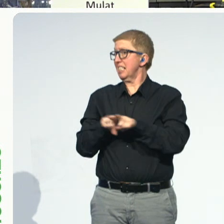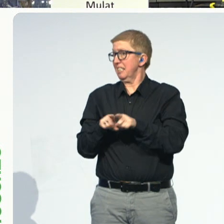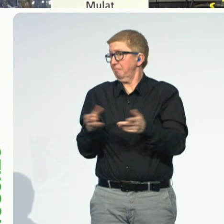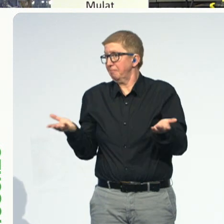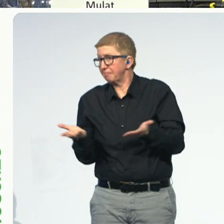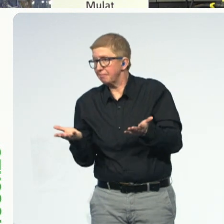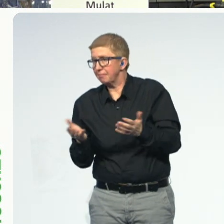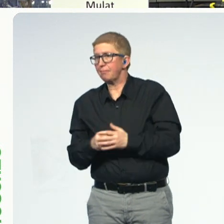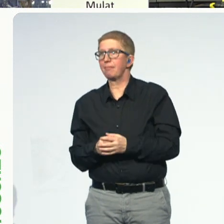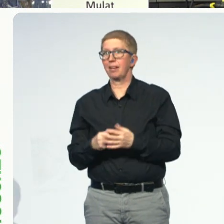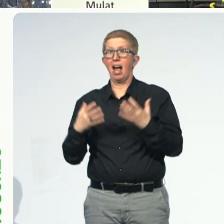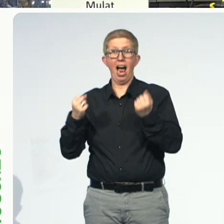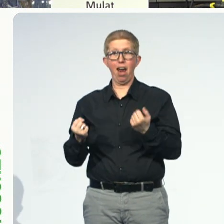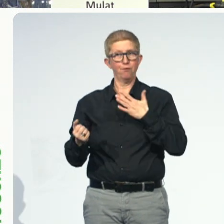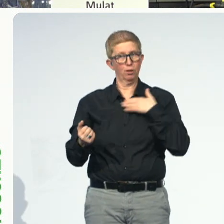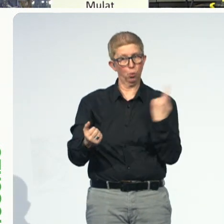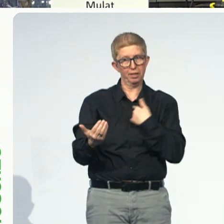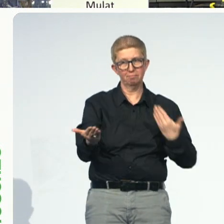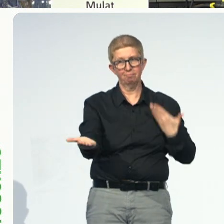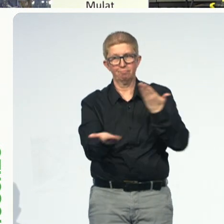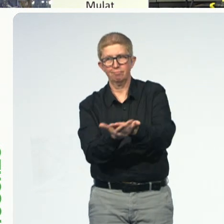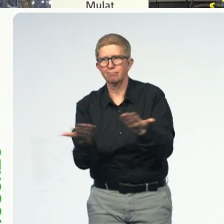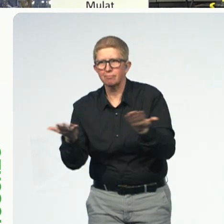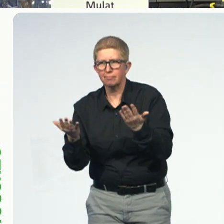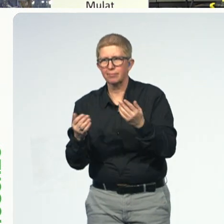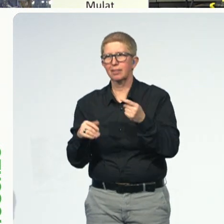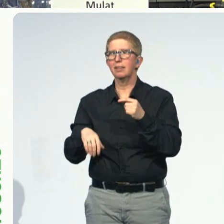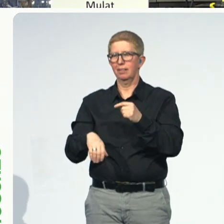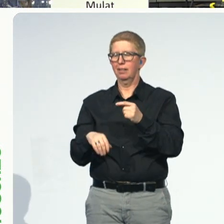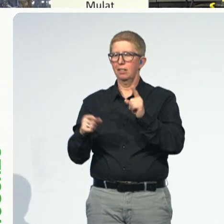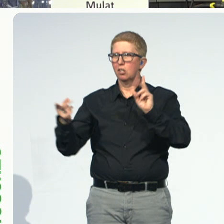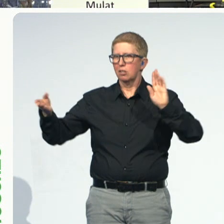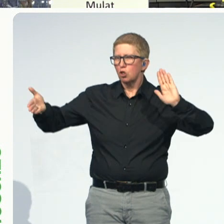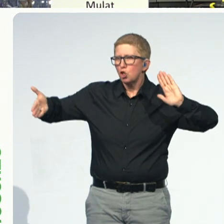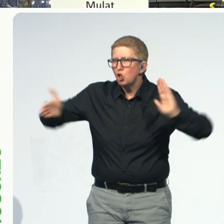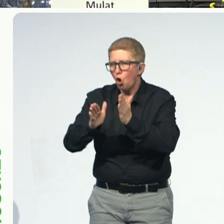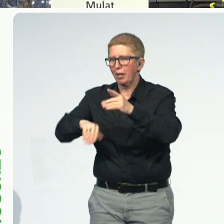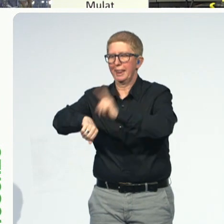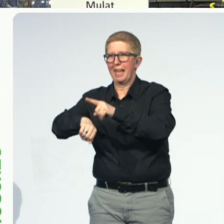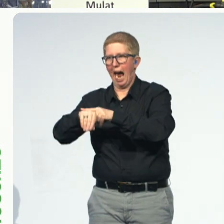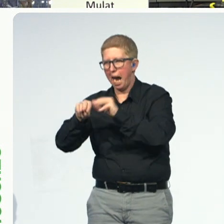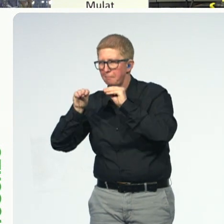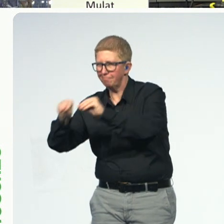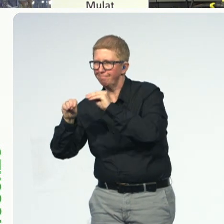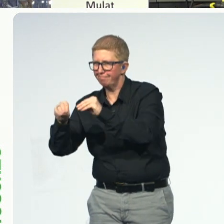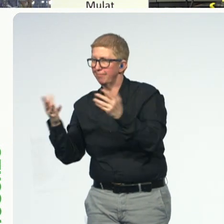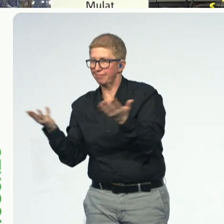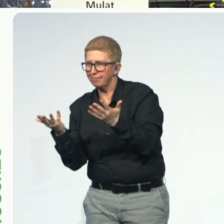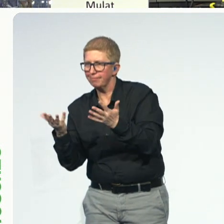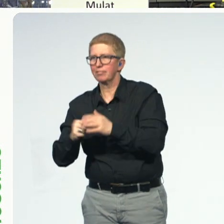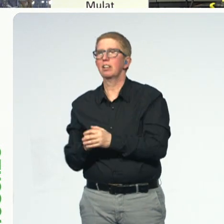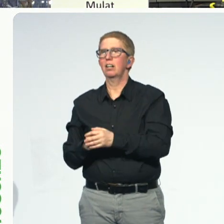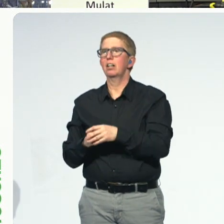provided short-term training for regular teachers, a kind of pre-service training for